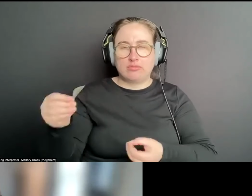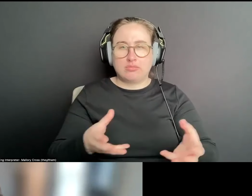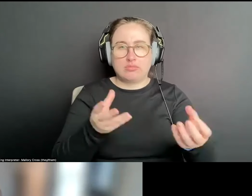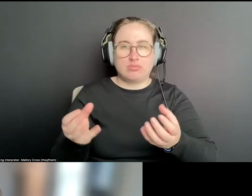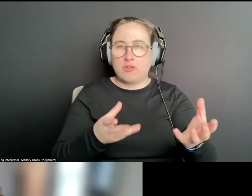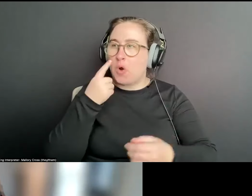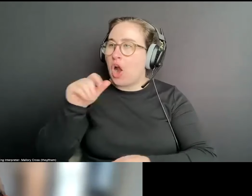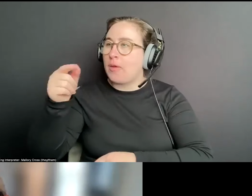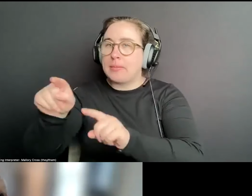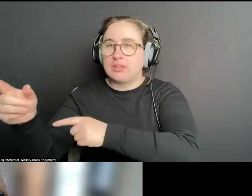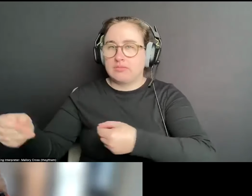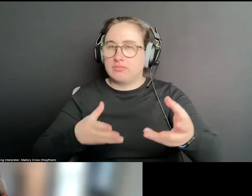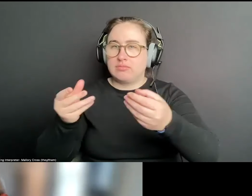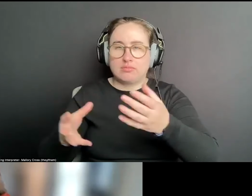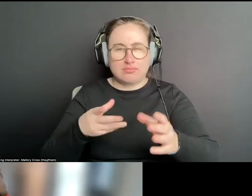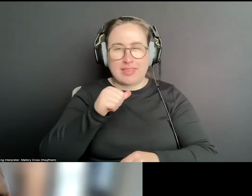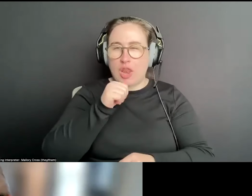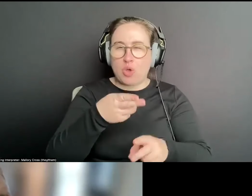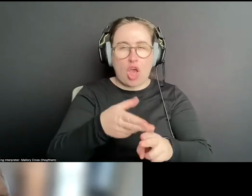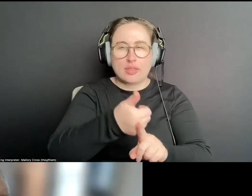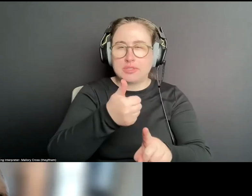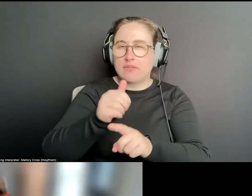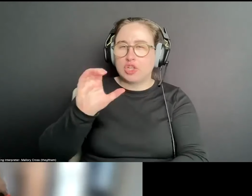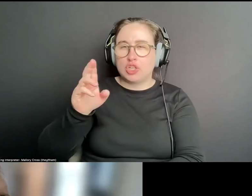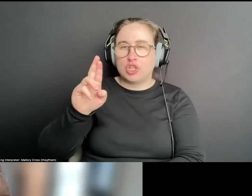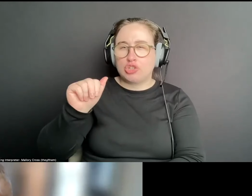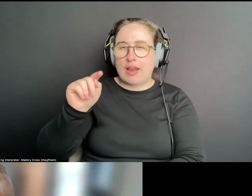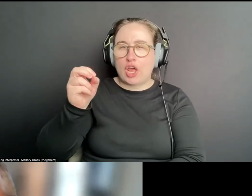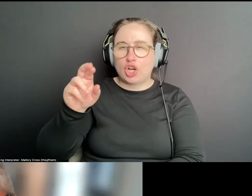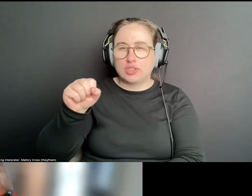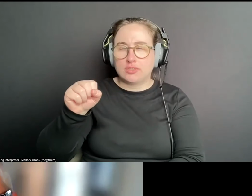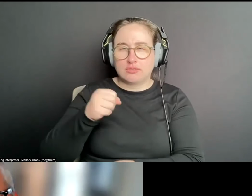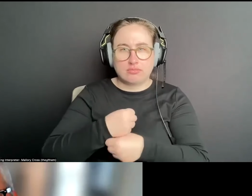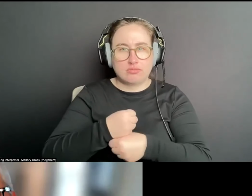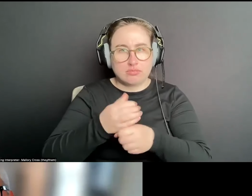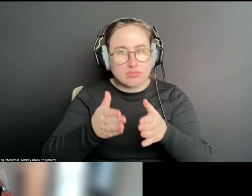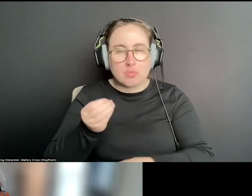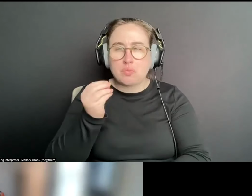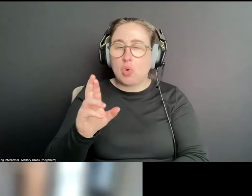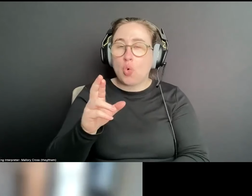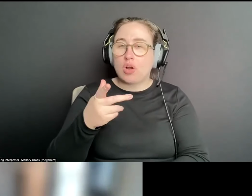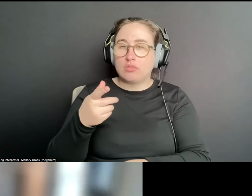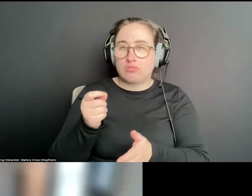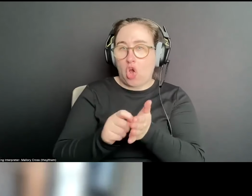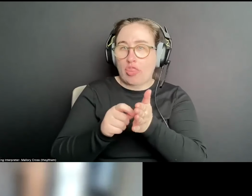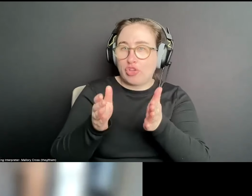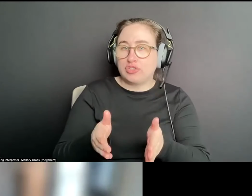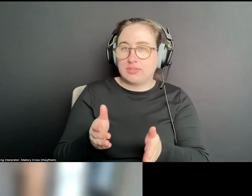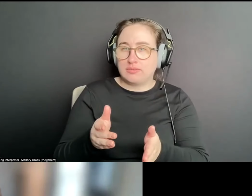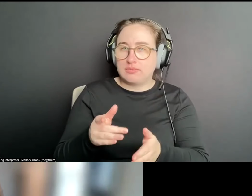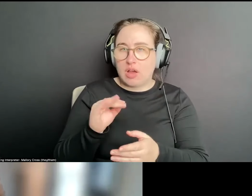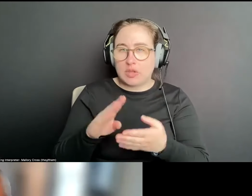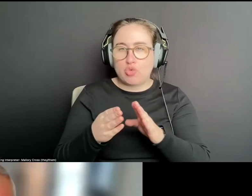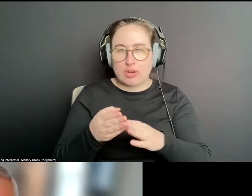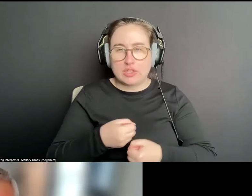as curators or particularly as authors of that community expression. So very often what